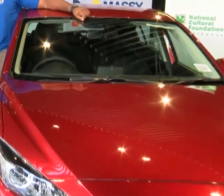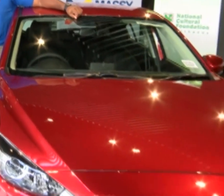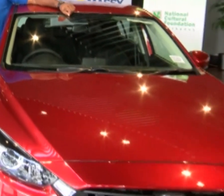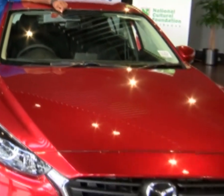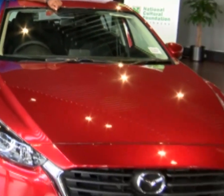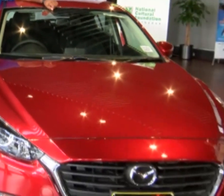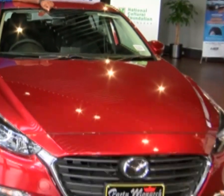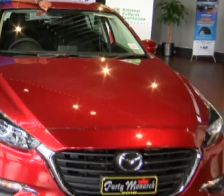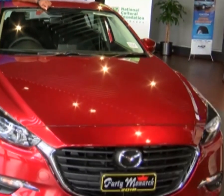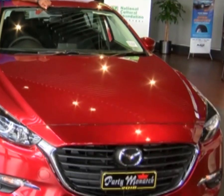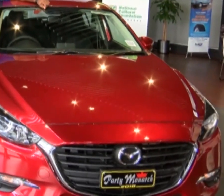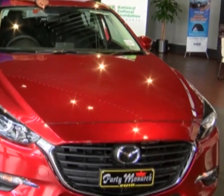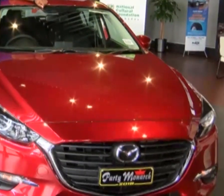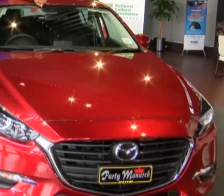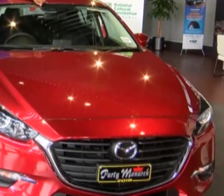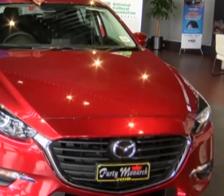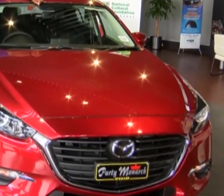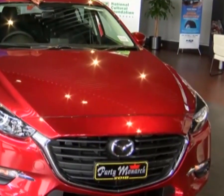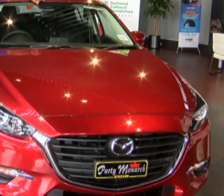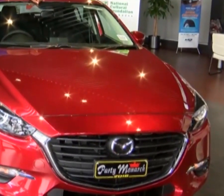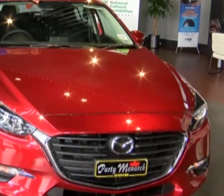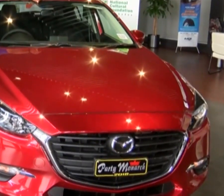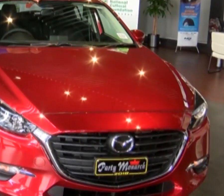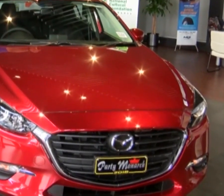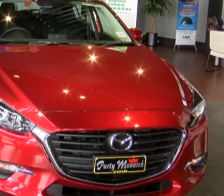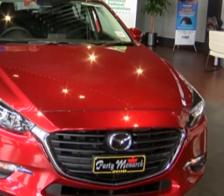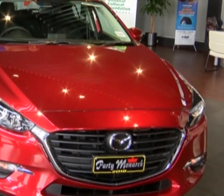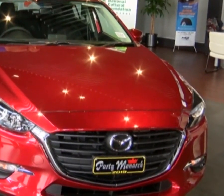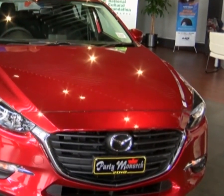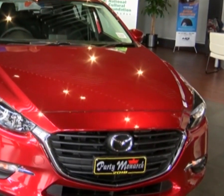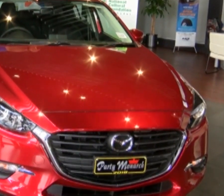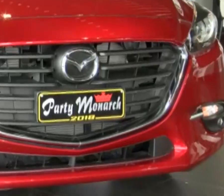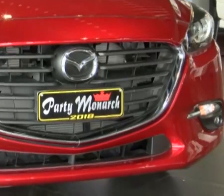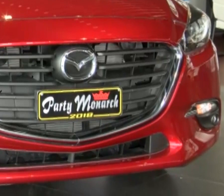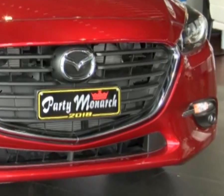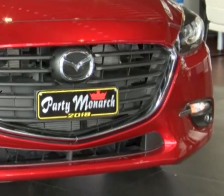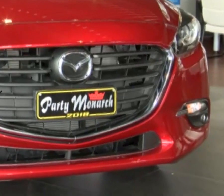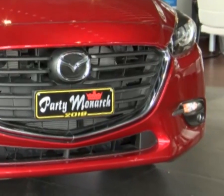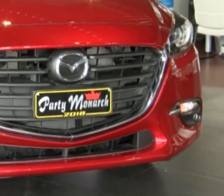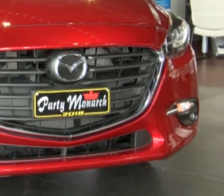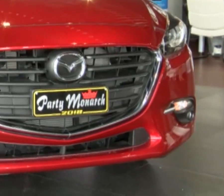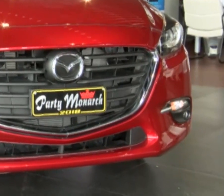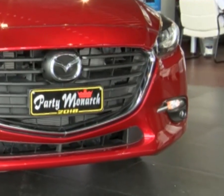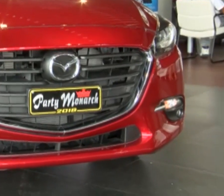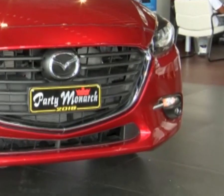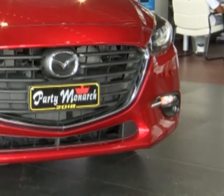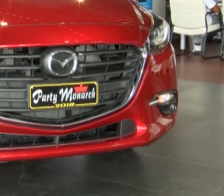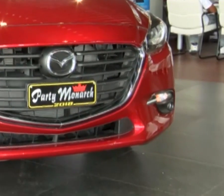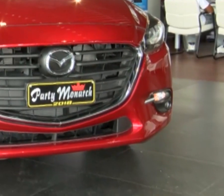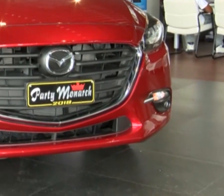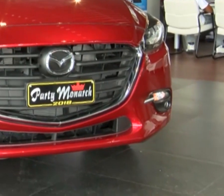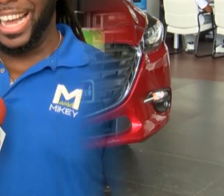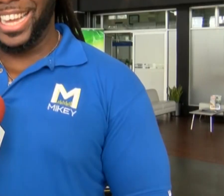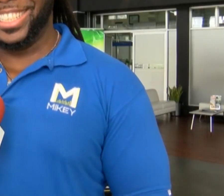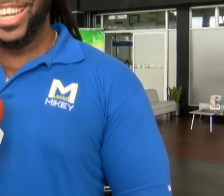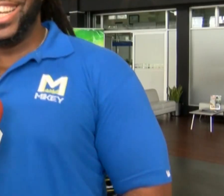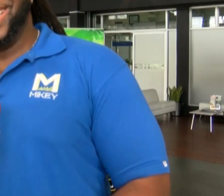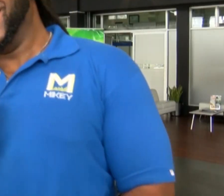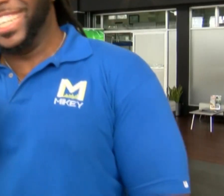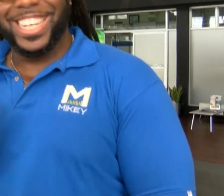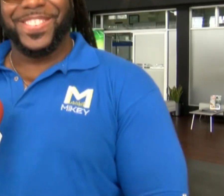with the car, Mikey has revealed he's already looking forward to crop over 2019. I like competition